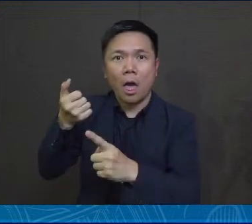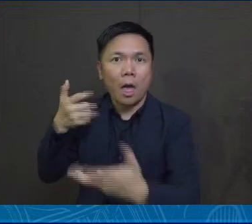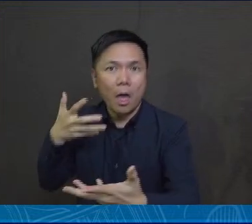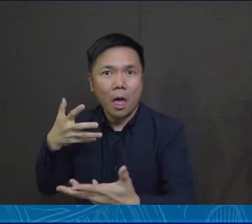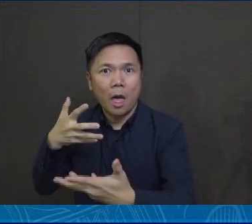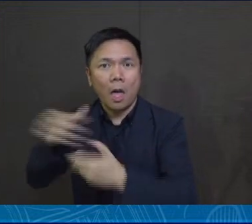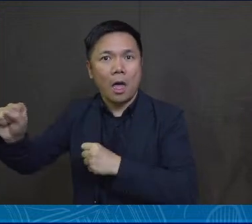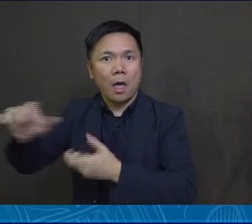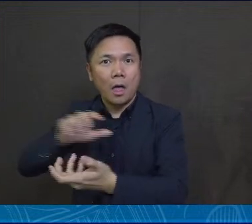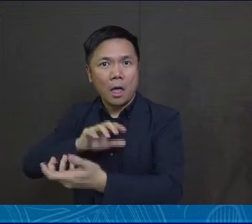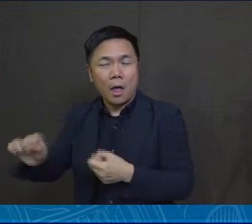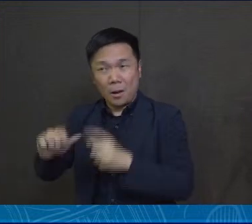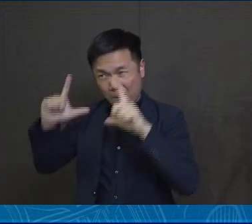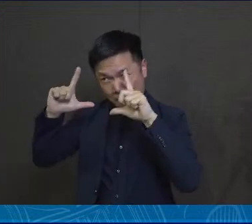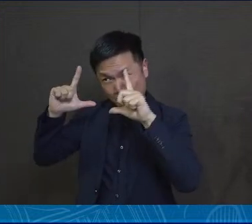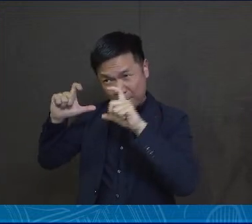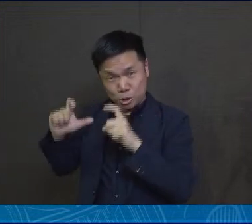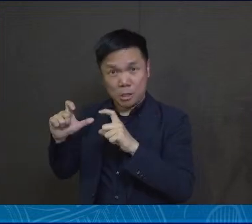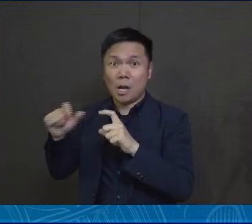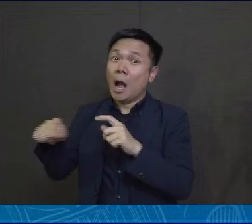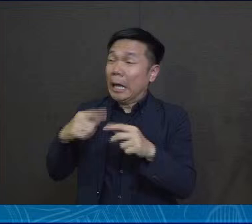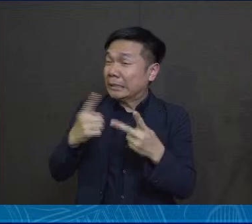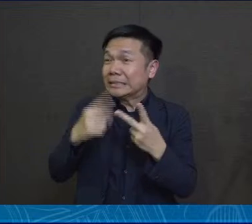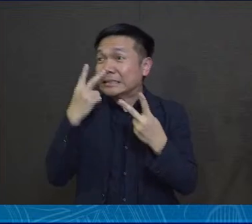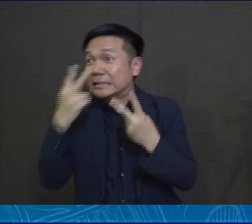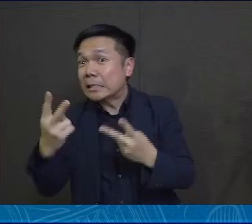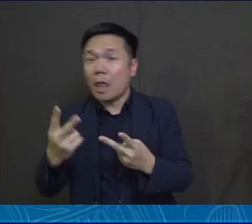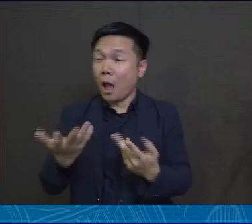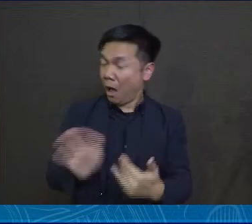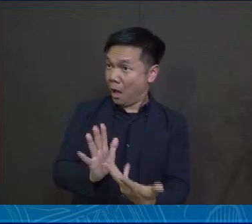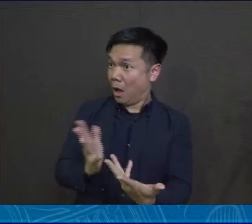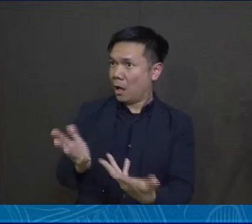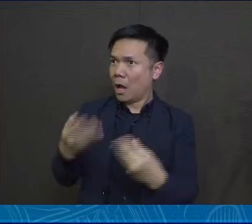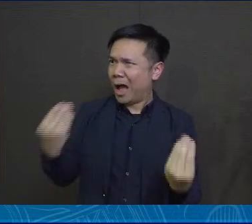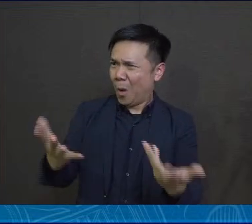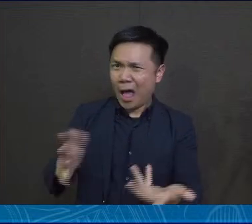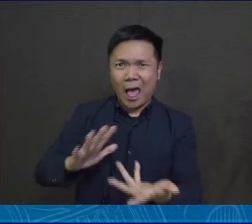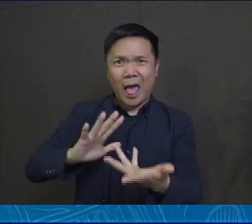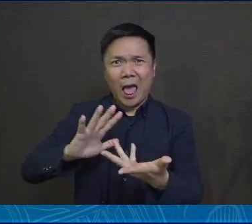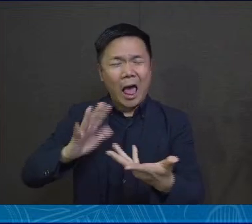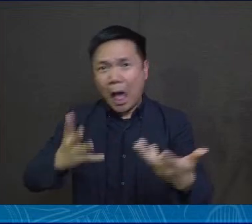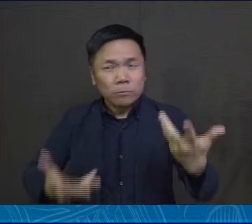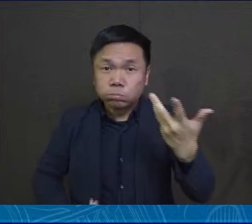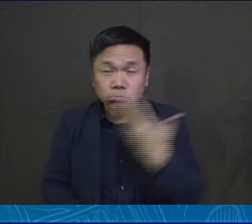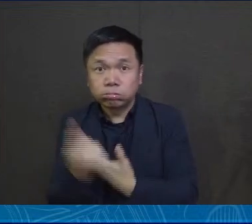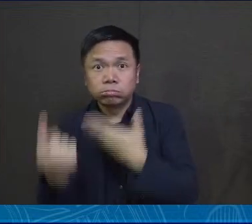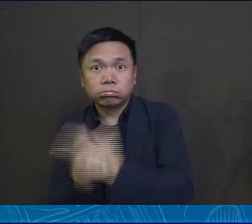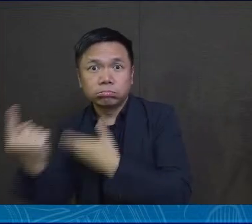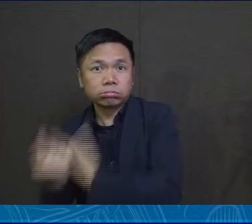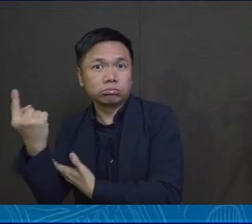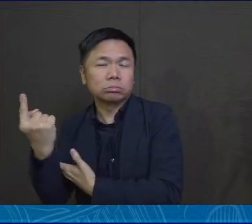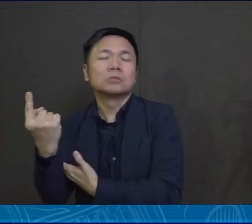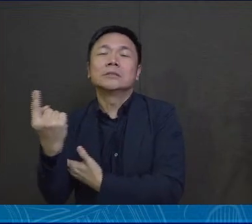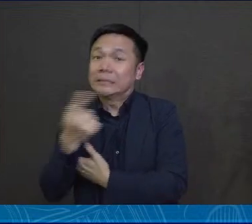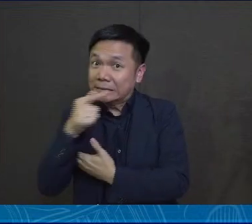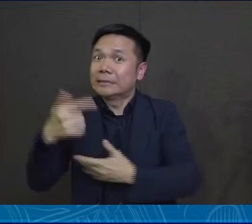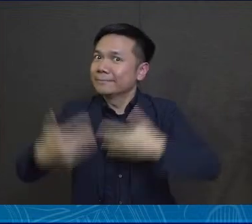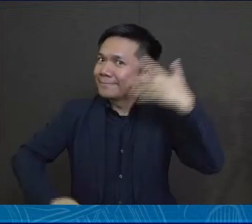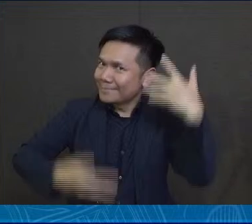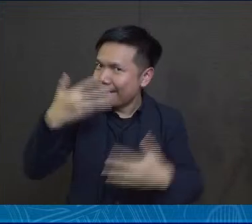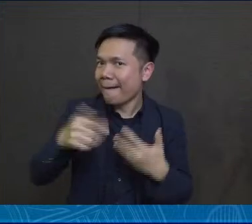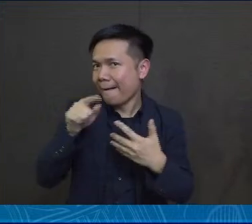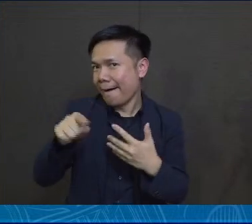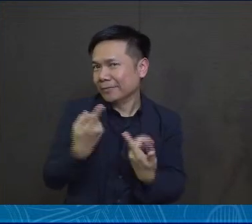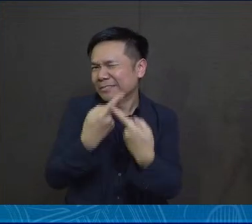or situations that might be occurring in real time that is information flow and data that can be captured and used for greater